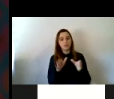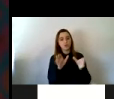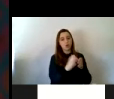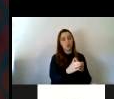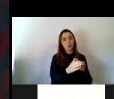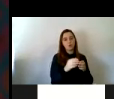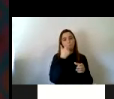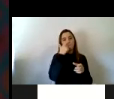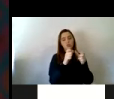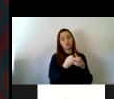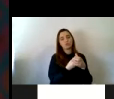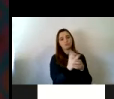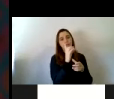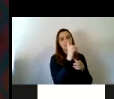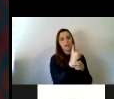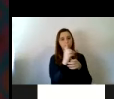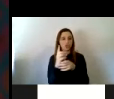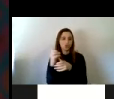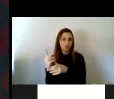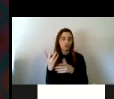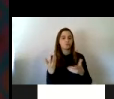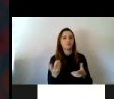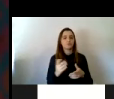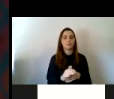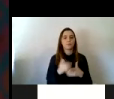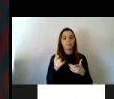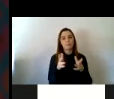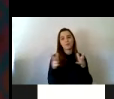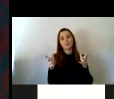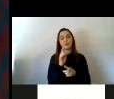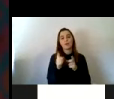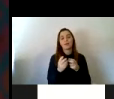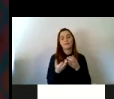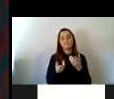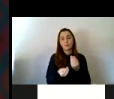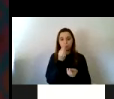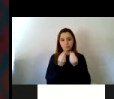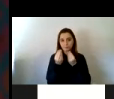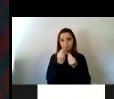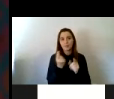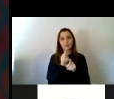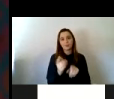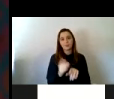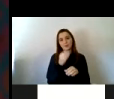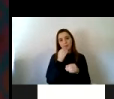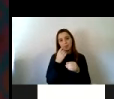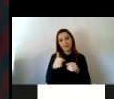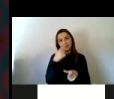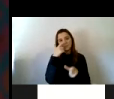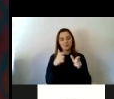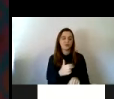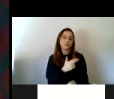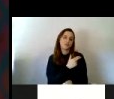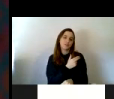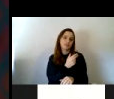most common topic of these is food, because in this way, many people will join us from the college. And that is